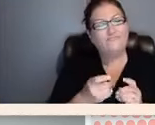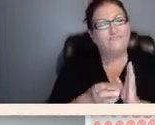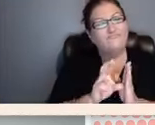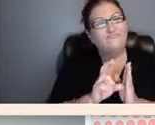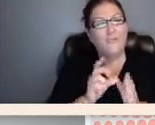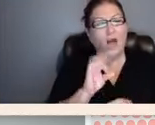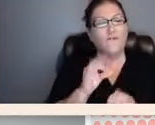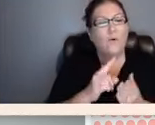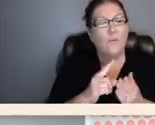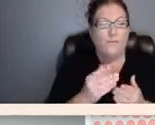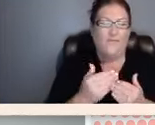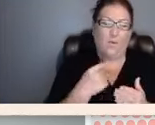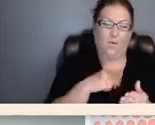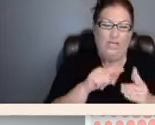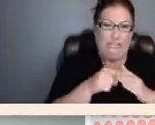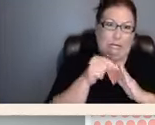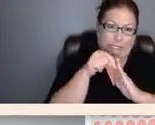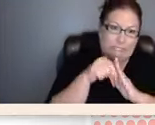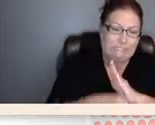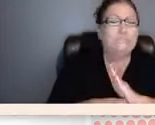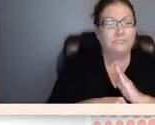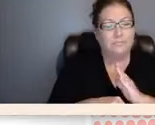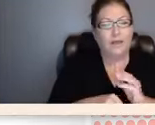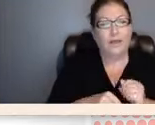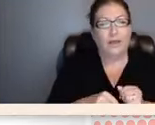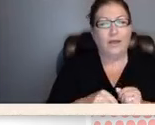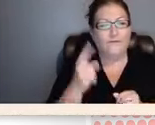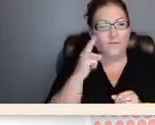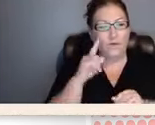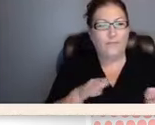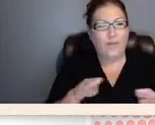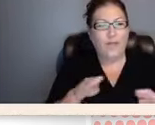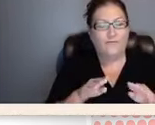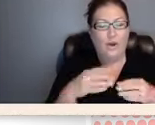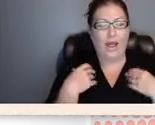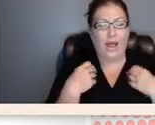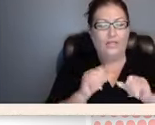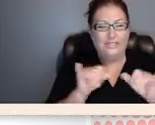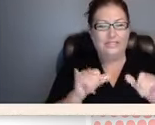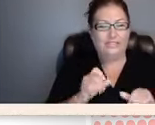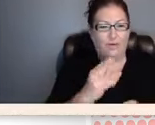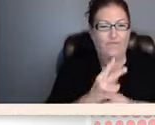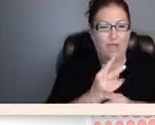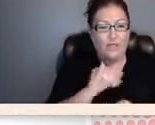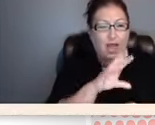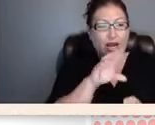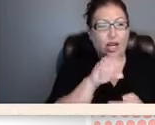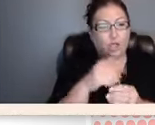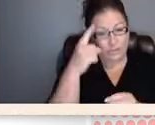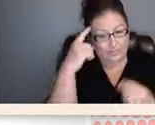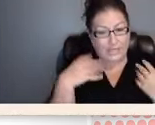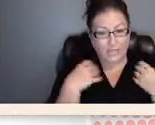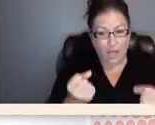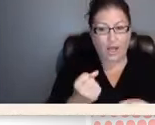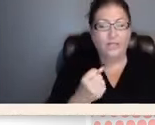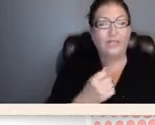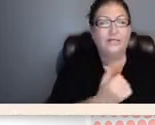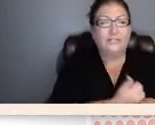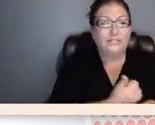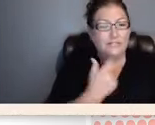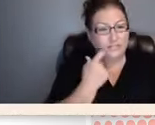getting in a little deeper into the behavioral health system of care. It includes mental health and substance use services and